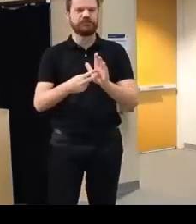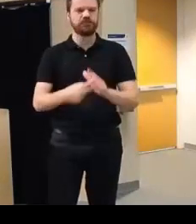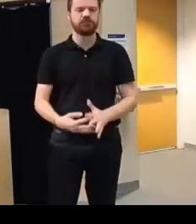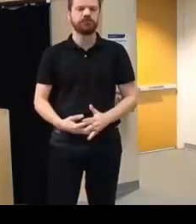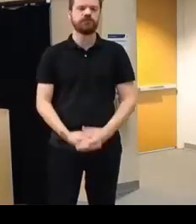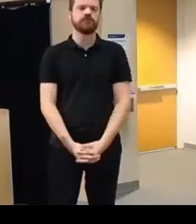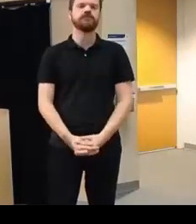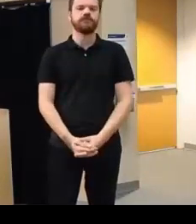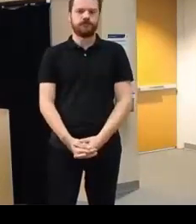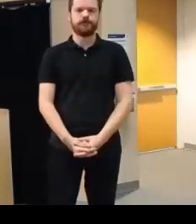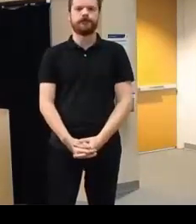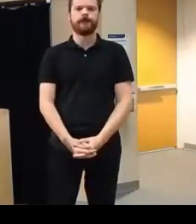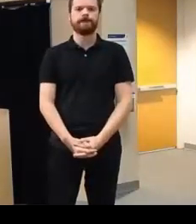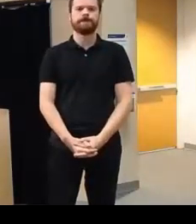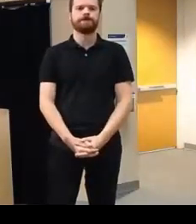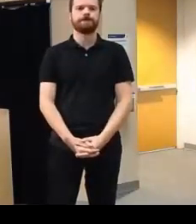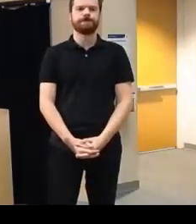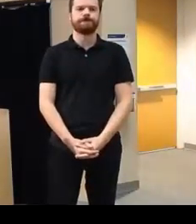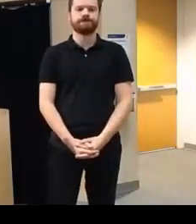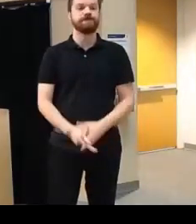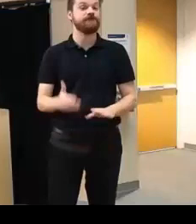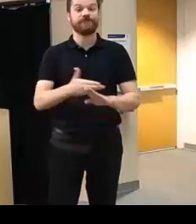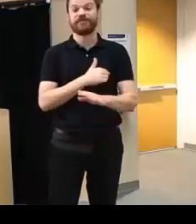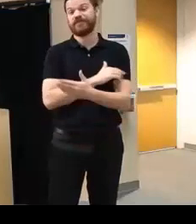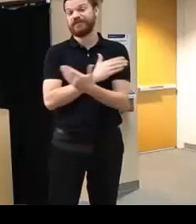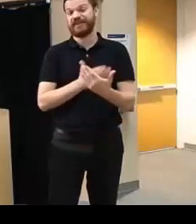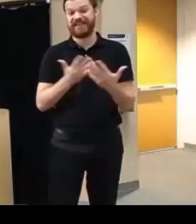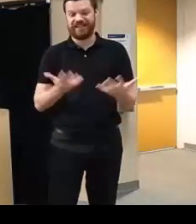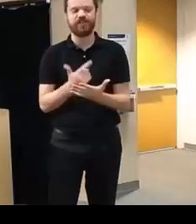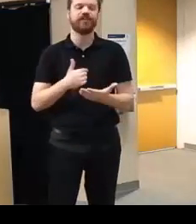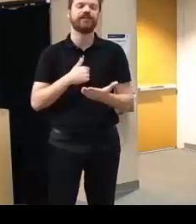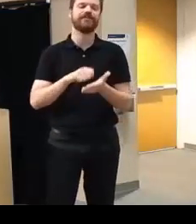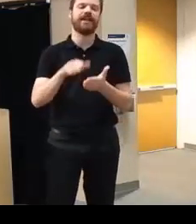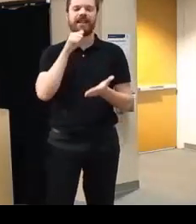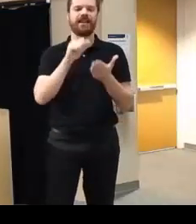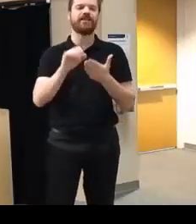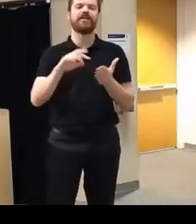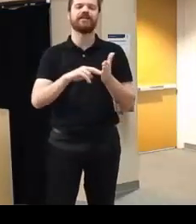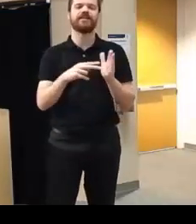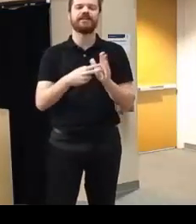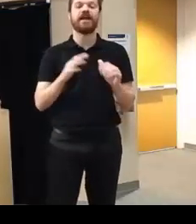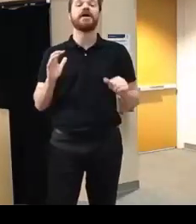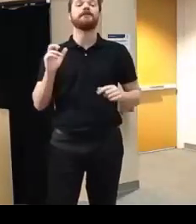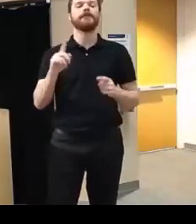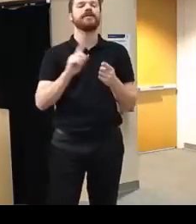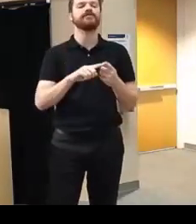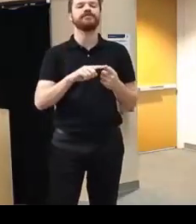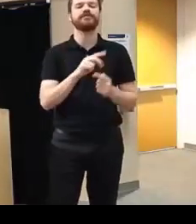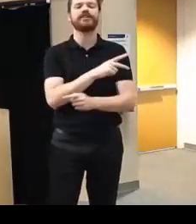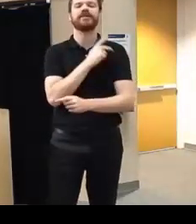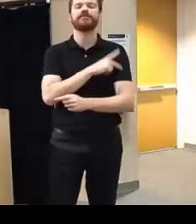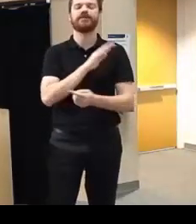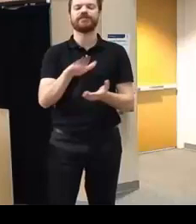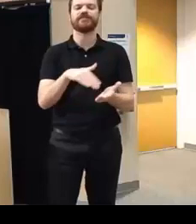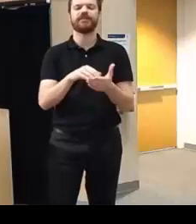So the next step, even before I came here, I'm writing a letter of intent back to the Patient-Centered Outcomes